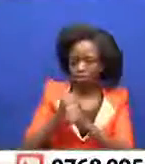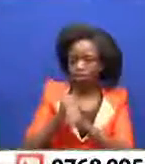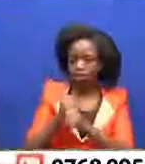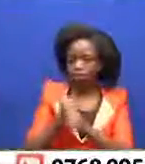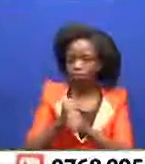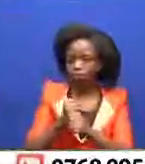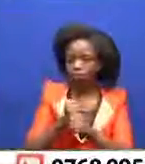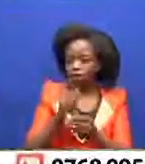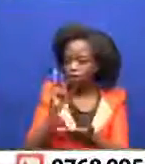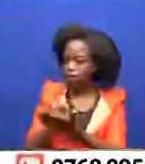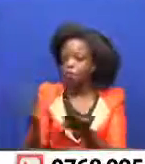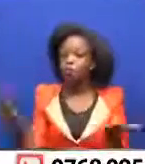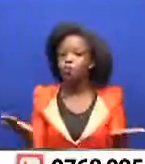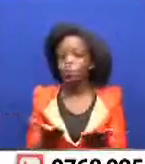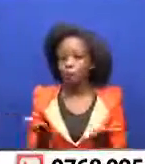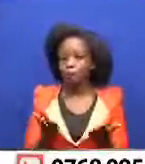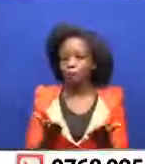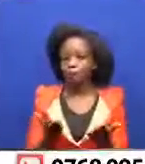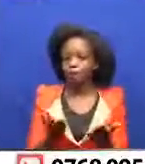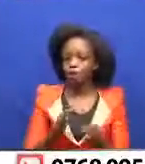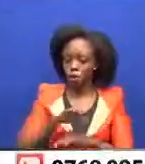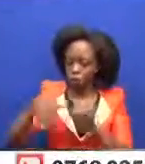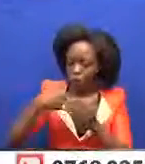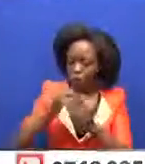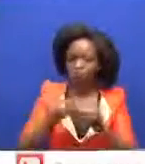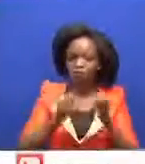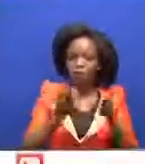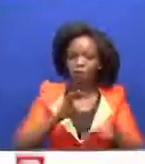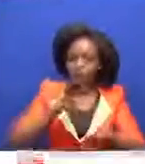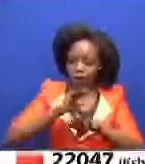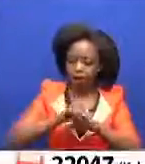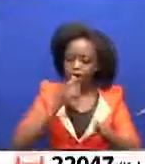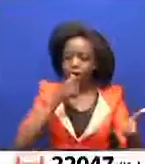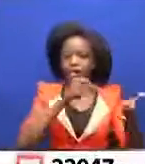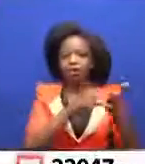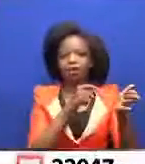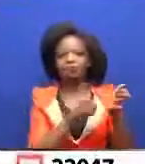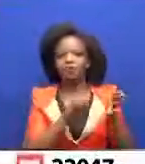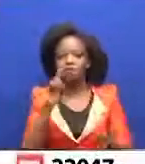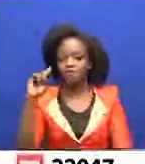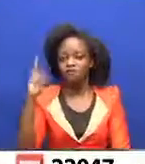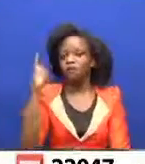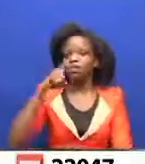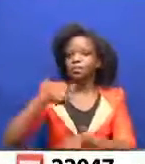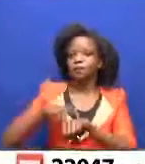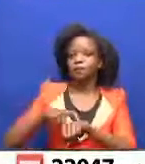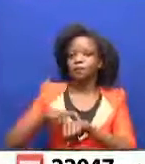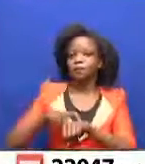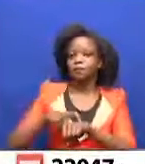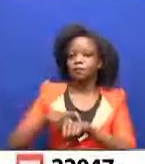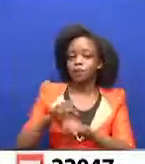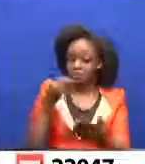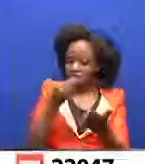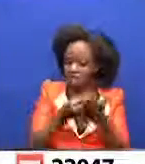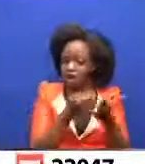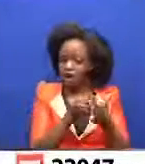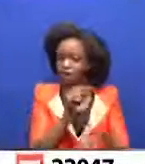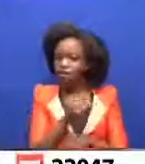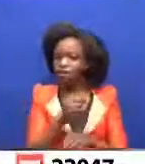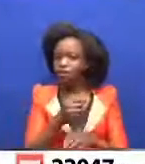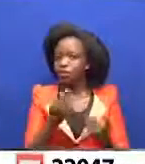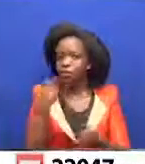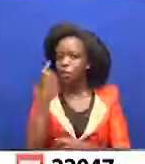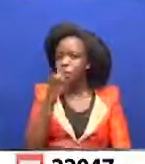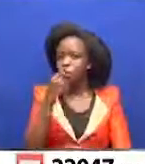diverted to. Na kila mkulima katika Kenya amepata hichi kijikaratasi kwa mara ya kwanza. Kwa hivyo hizo fedha zimekuwa zinaenda na